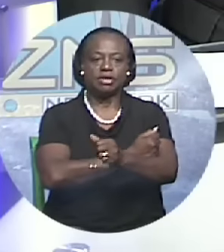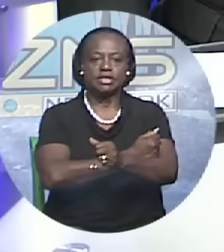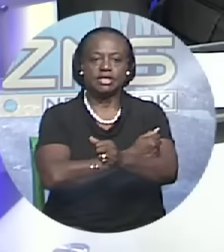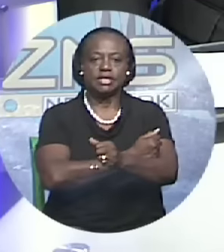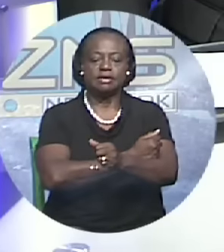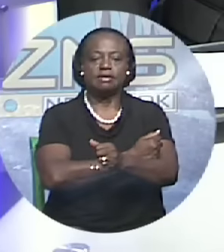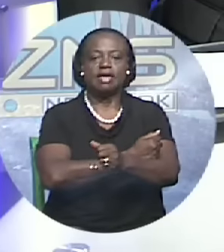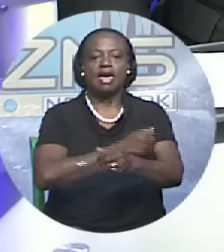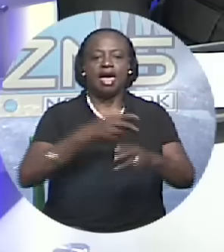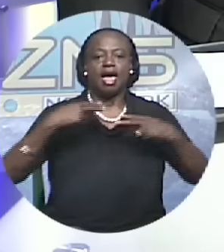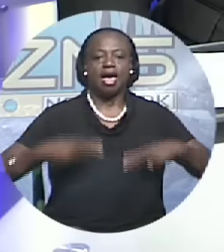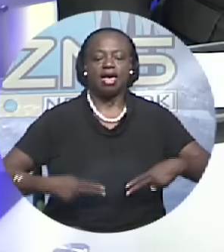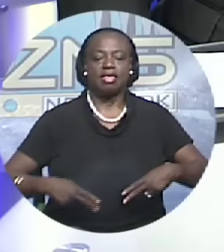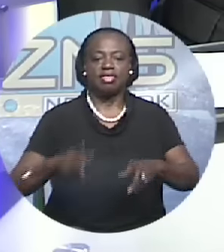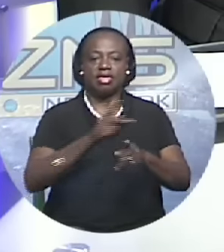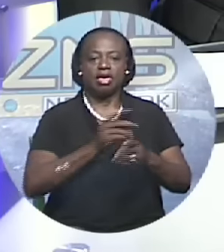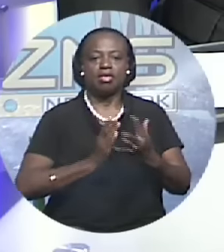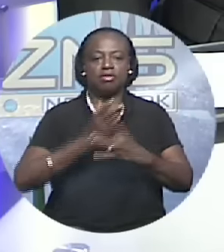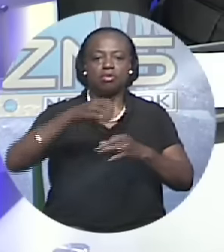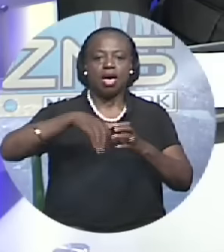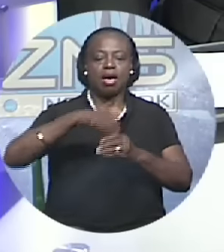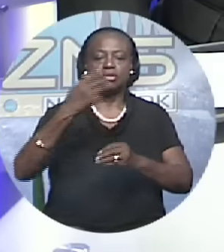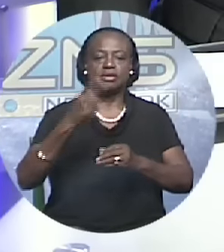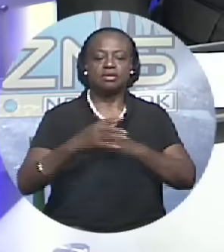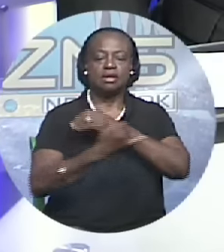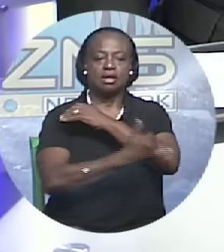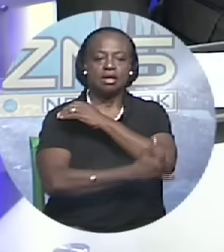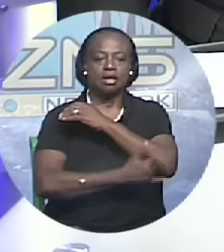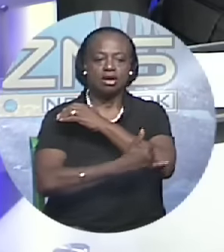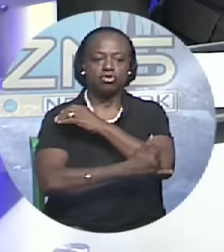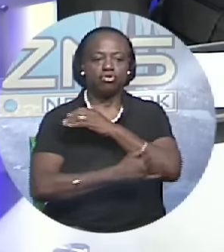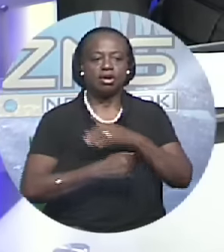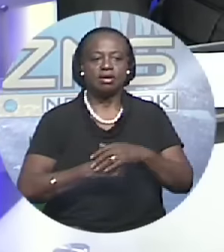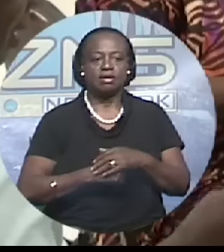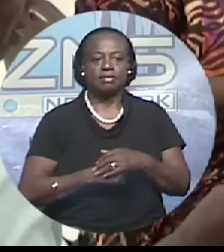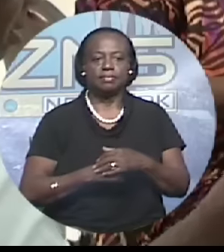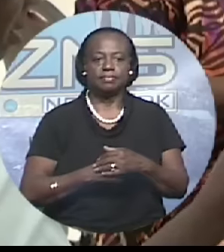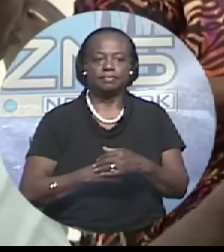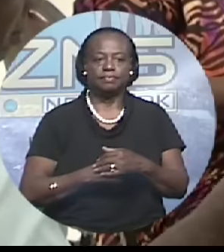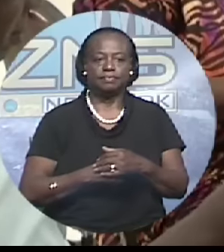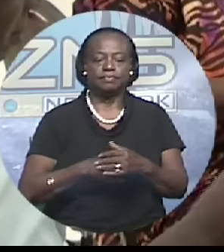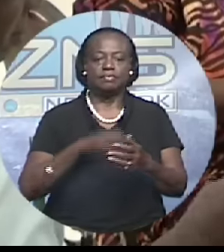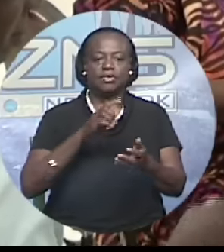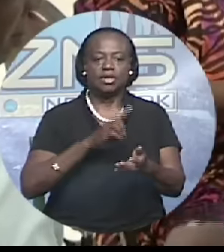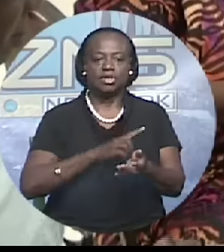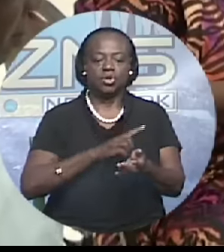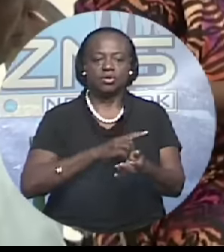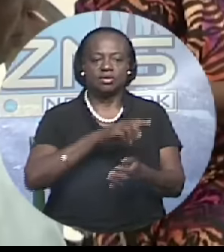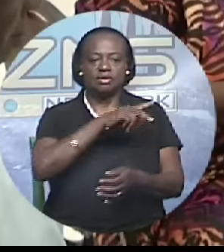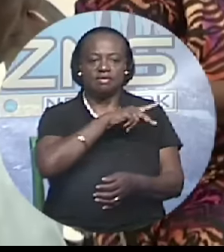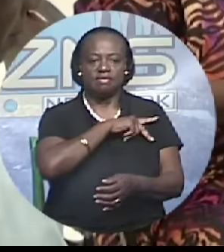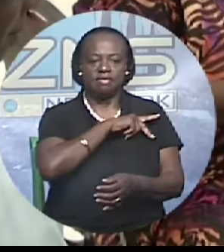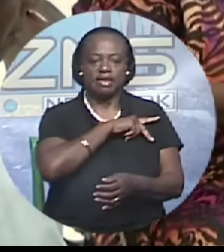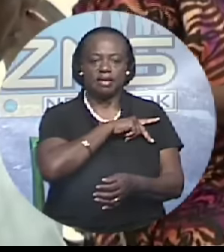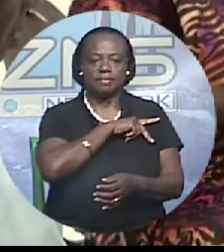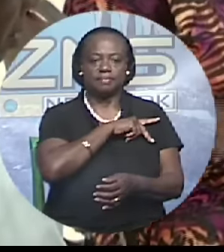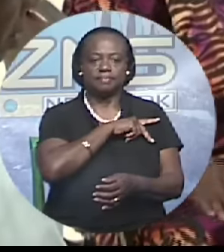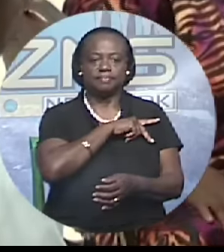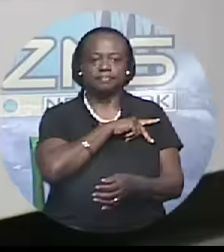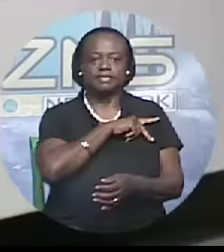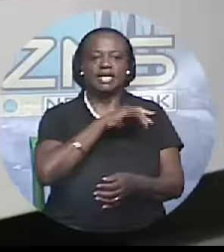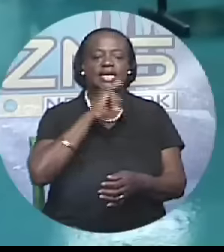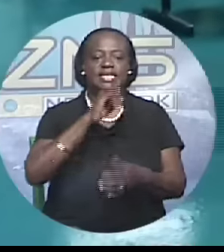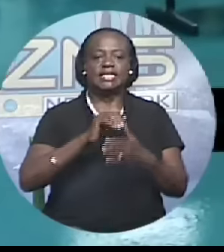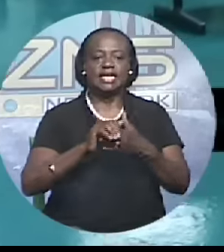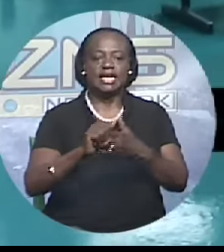primarily in advance of the National Health Insurance Scheme. Carla Palmer reports. Dr. Calais Philippe is among leading physicians and